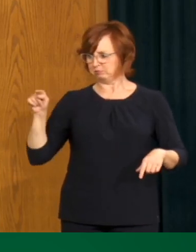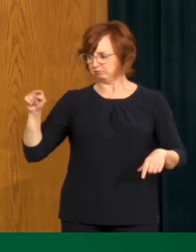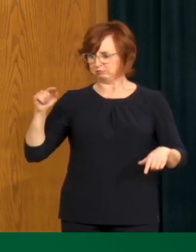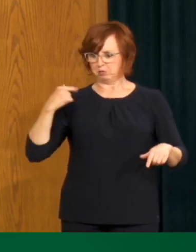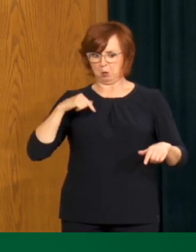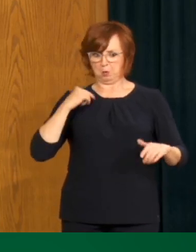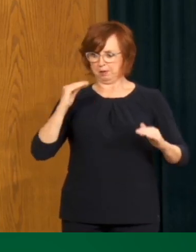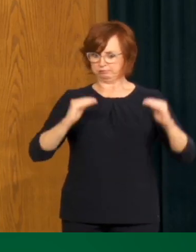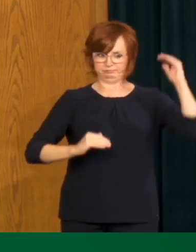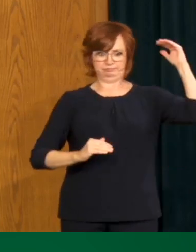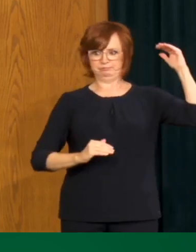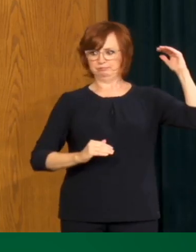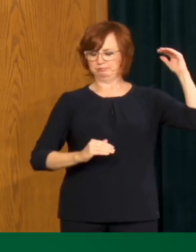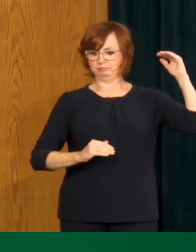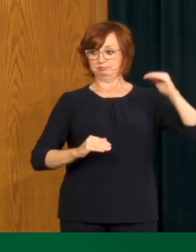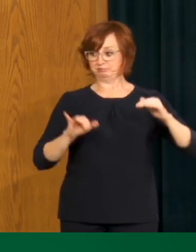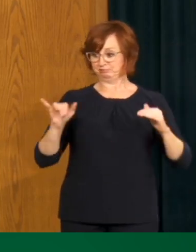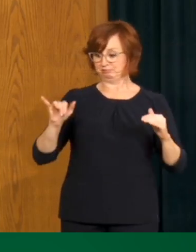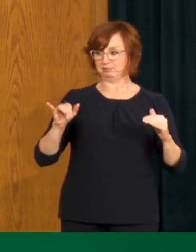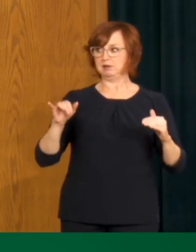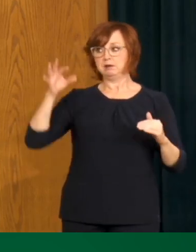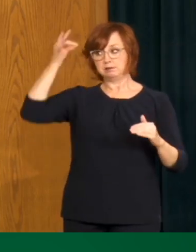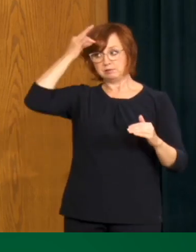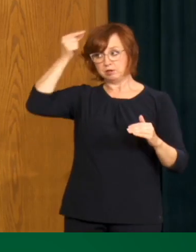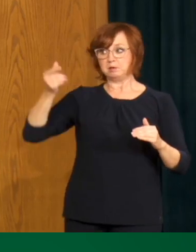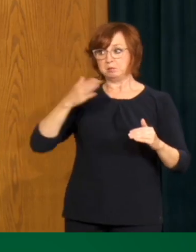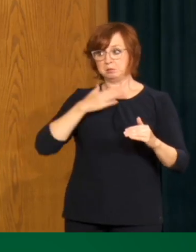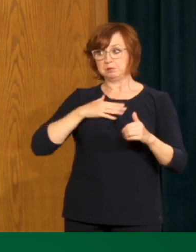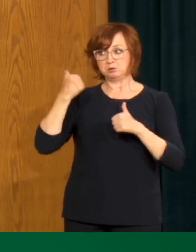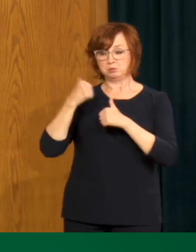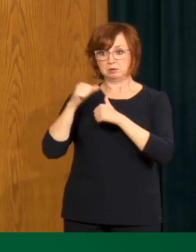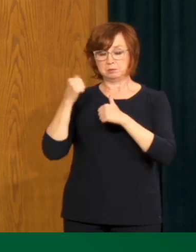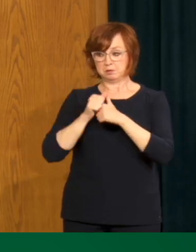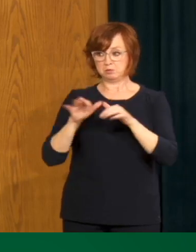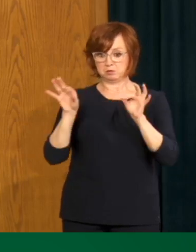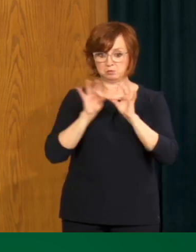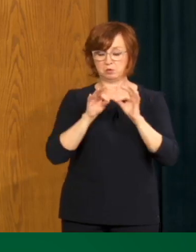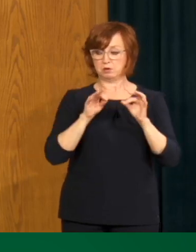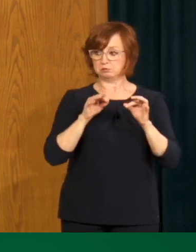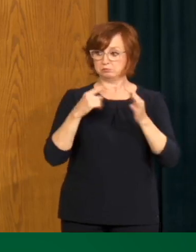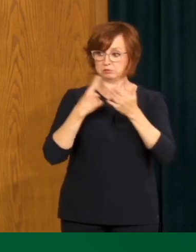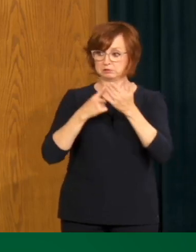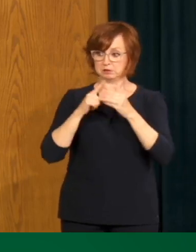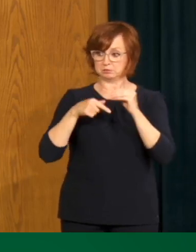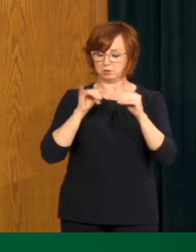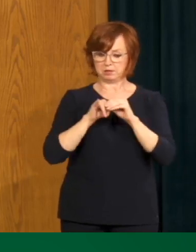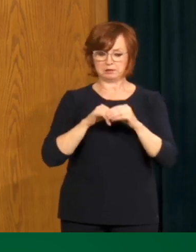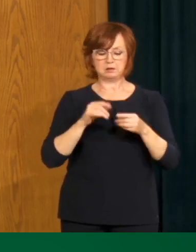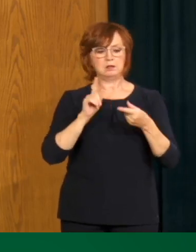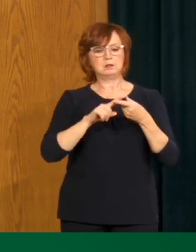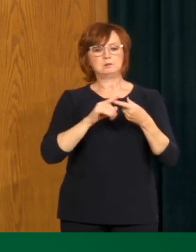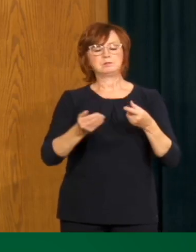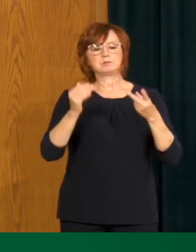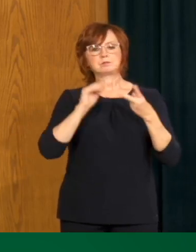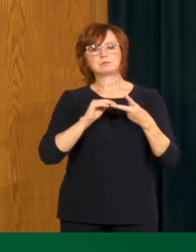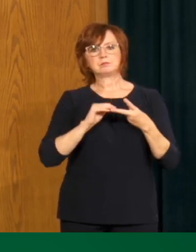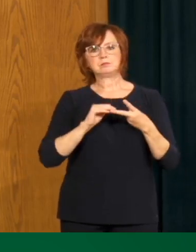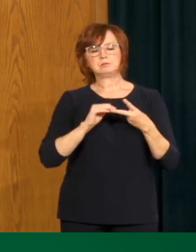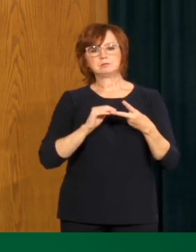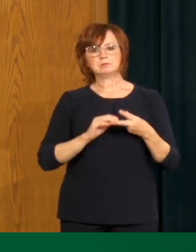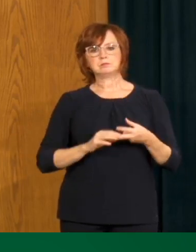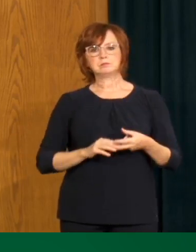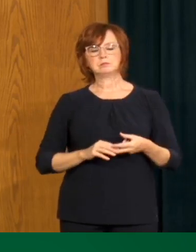government take that into consideration as we have those discussions on the municipal portion. And we have asked, as all premiers have asked, for